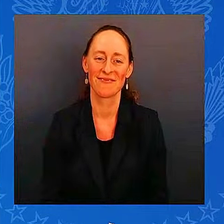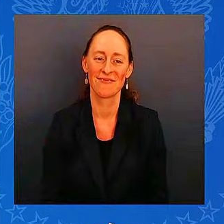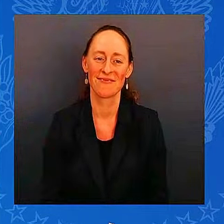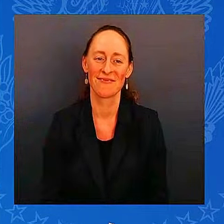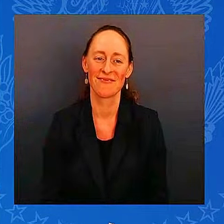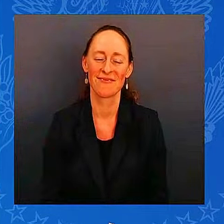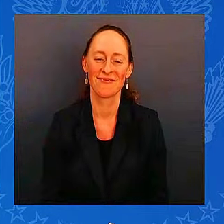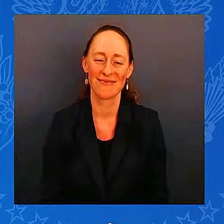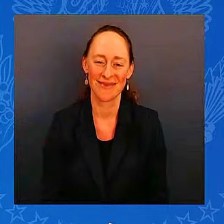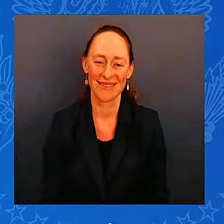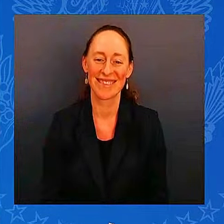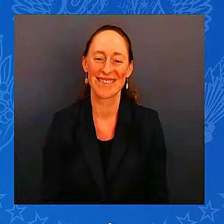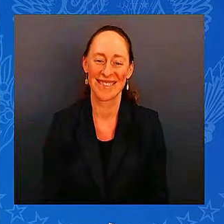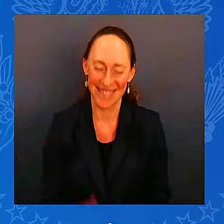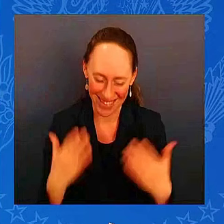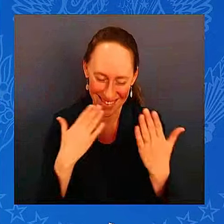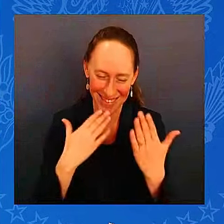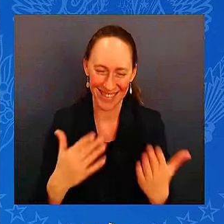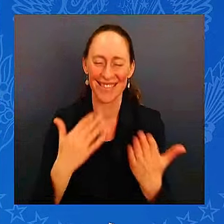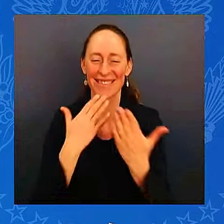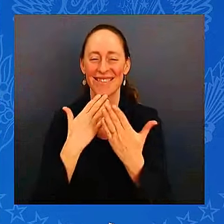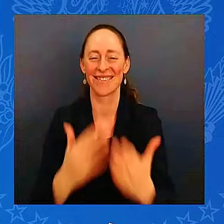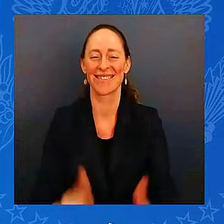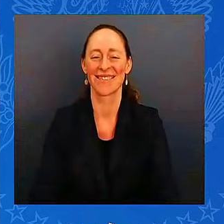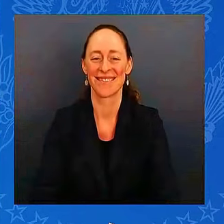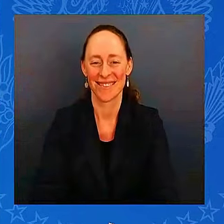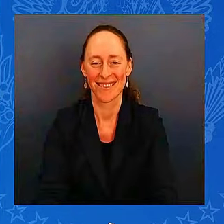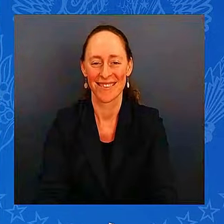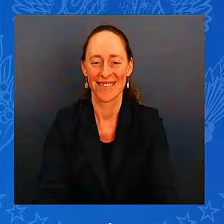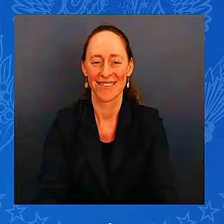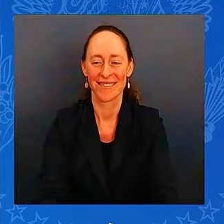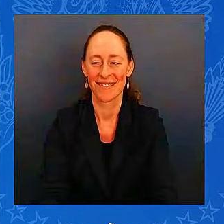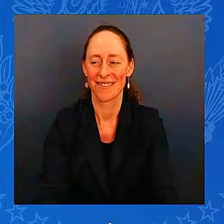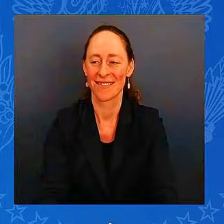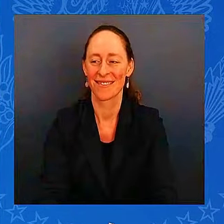Thank you. If I were smart, I'd leave now.